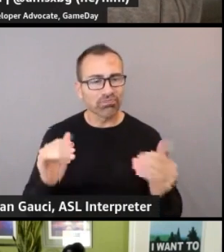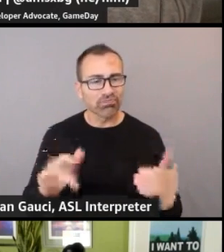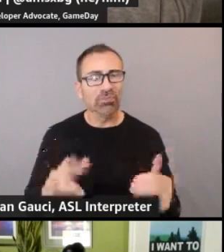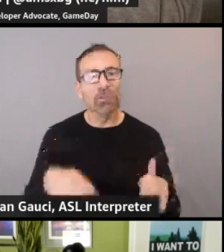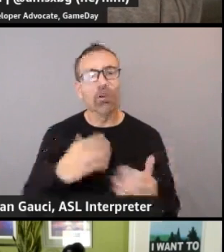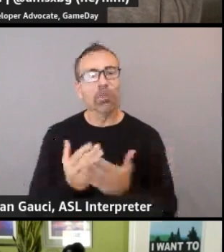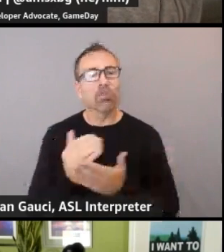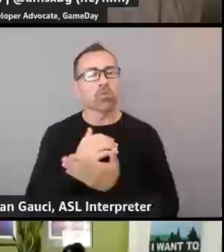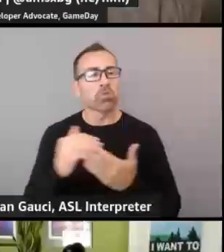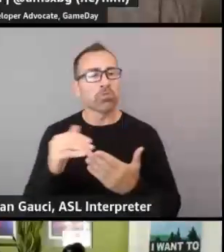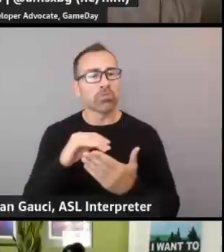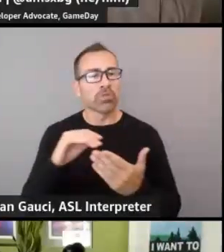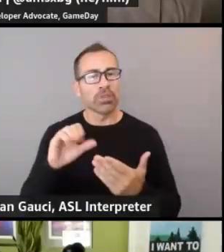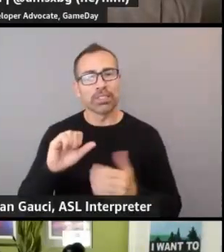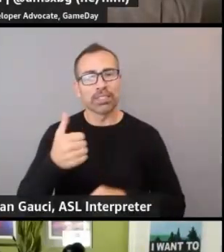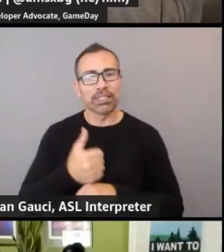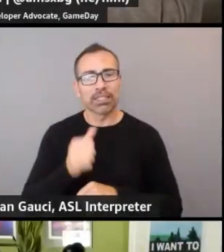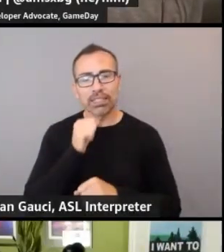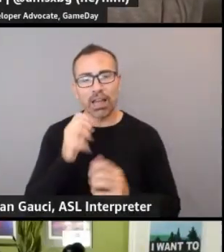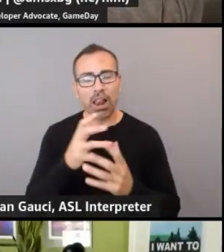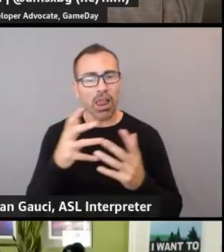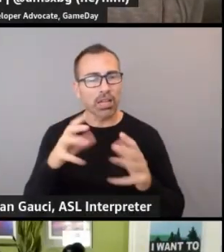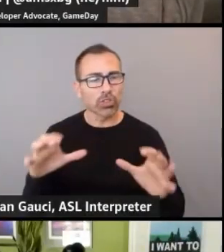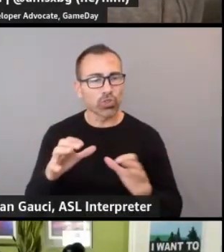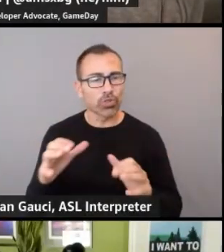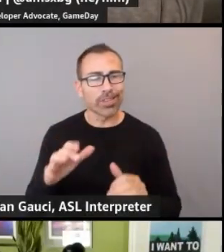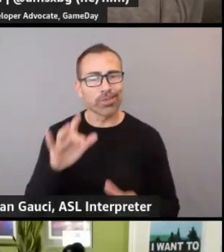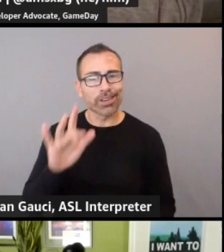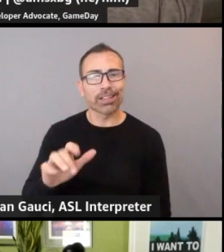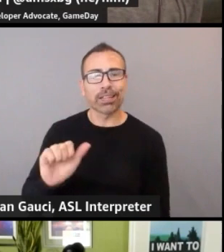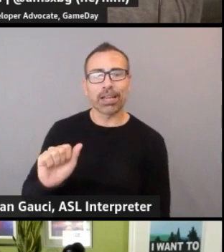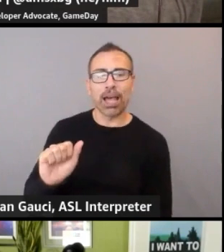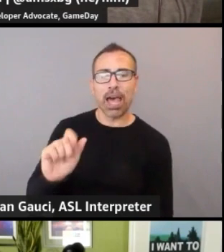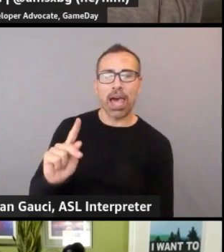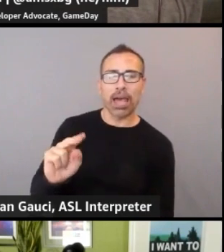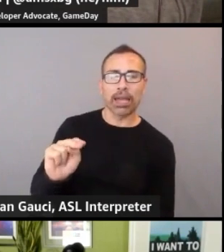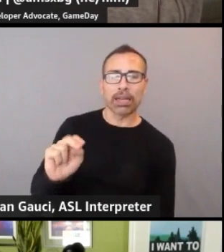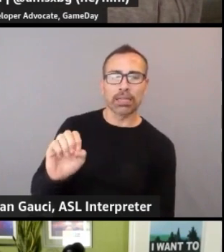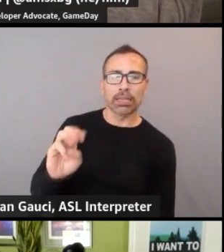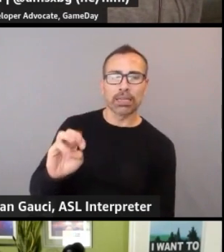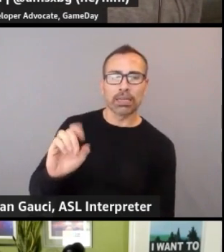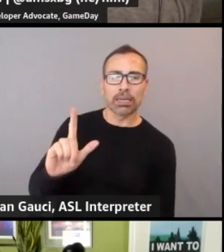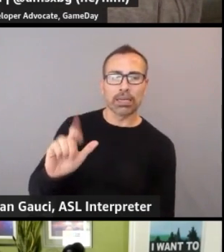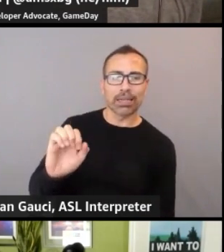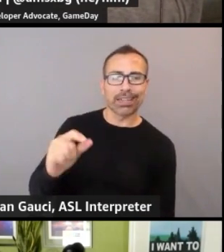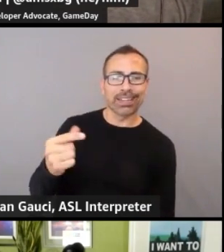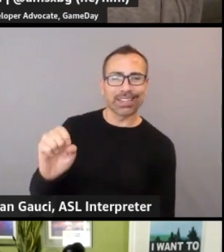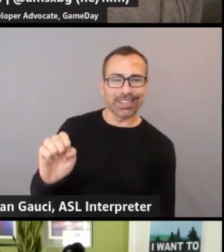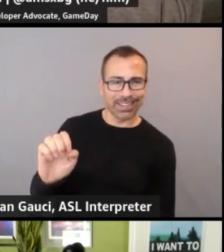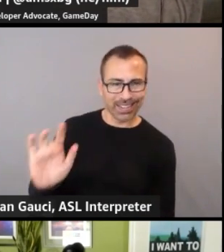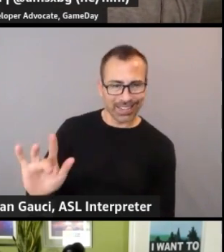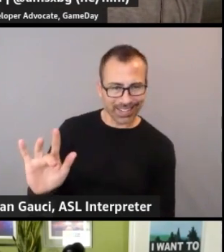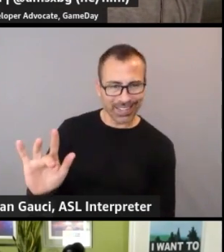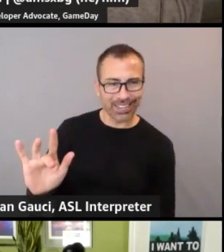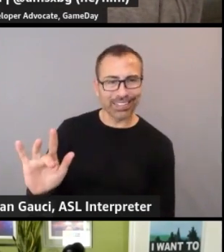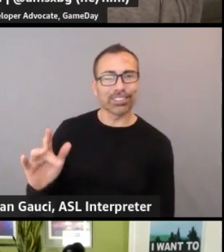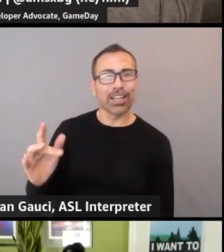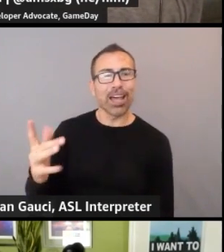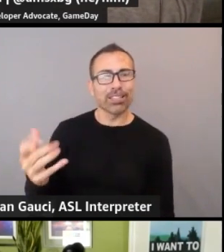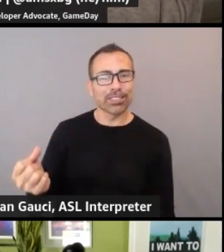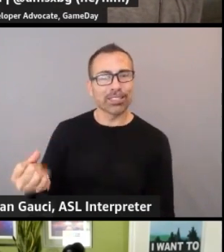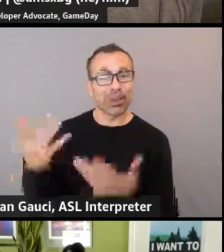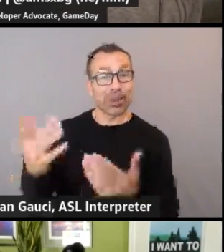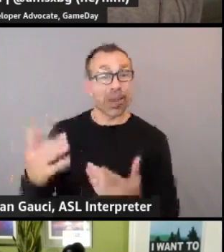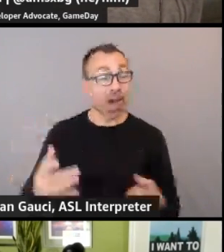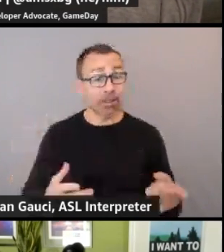to do here. You're going to click I acknowledge. Yeah. And click submit. I'm guessing you already have this deployed somewhere, so that